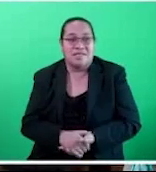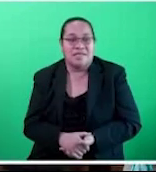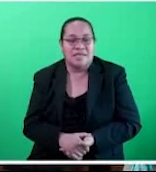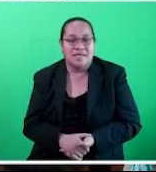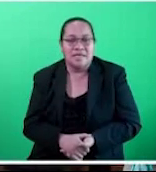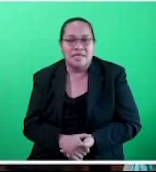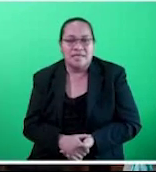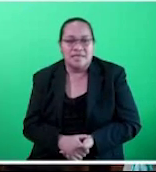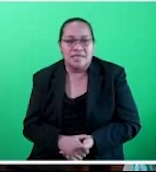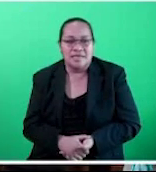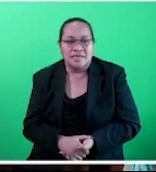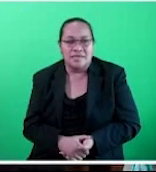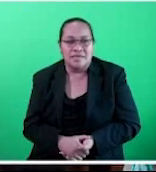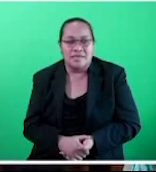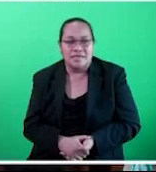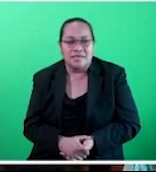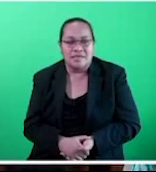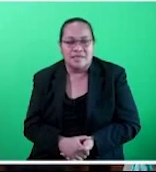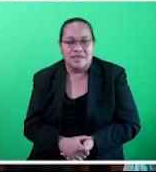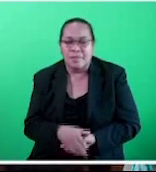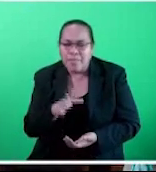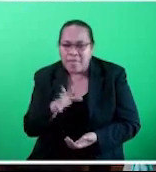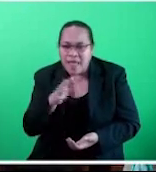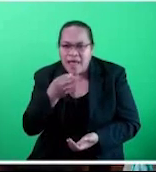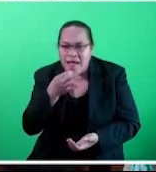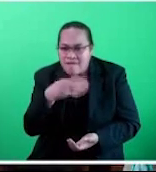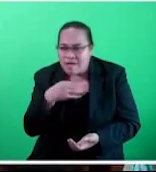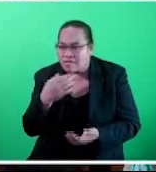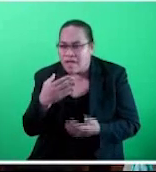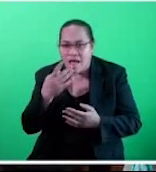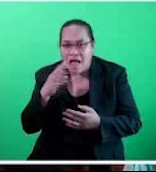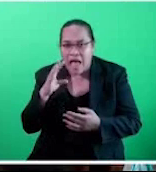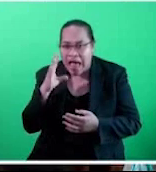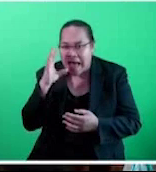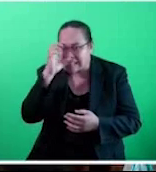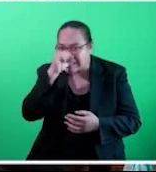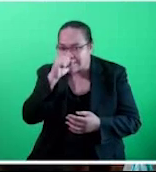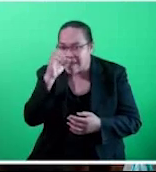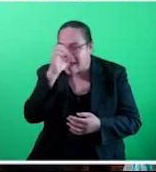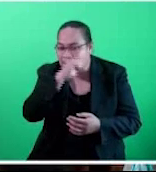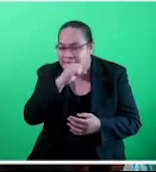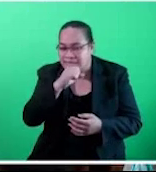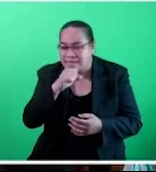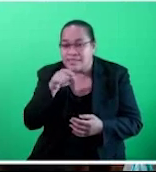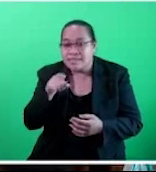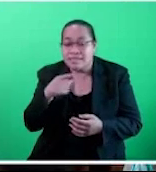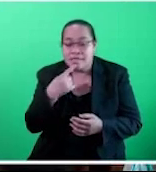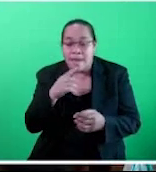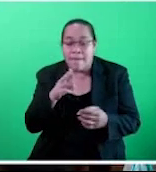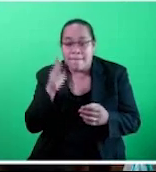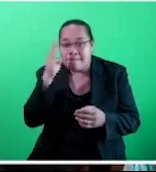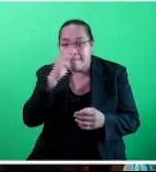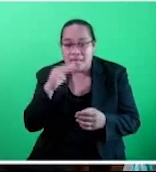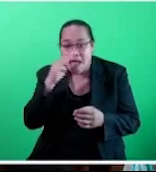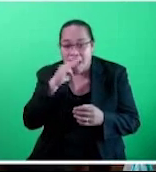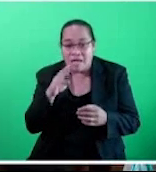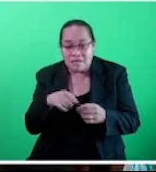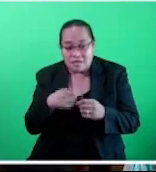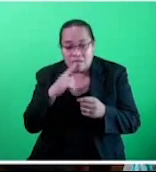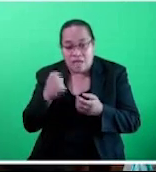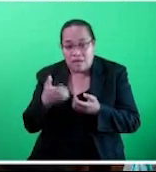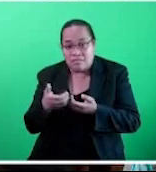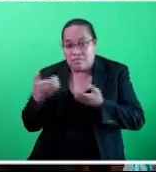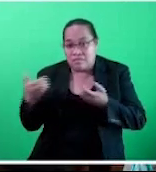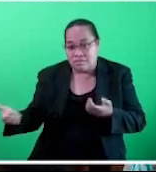With the few cases, suspected cases being mentioned in the media and being isolated,